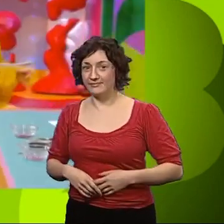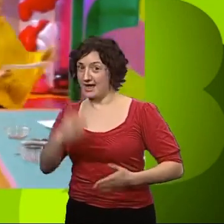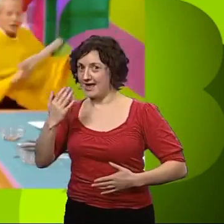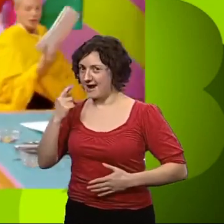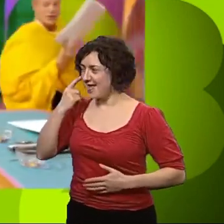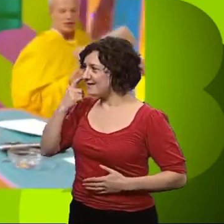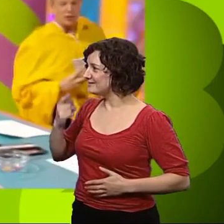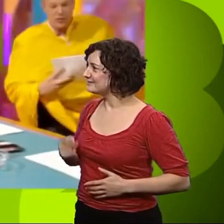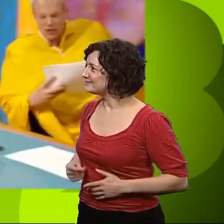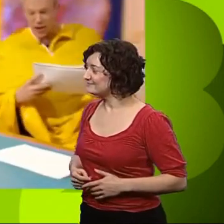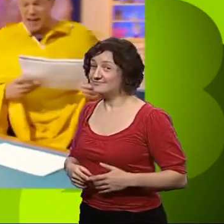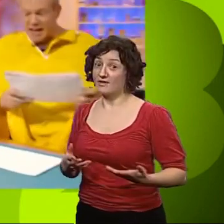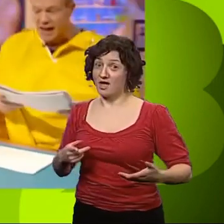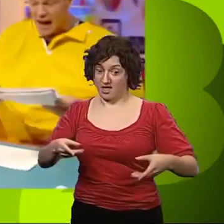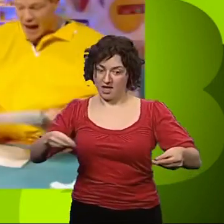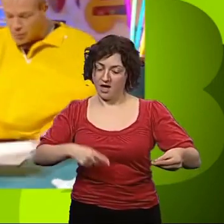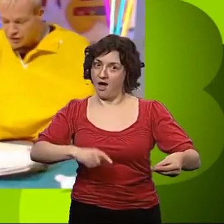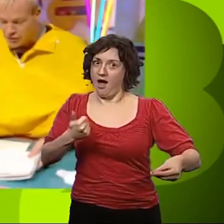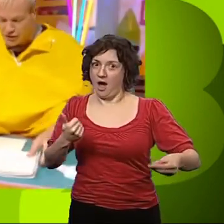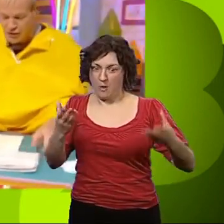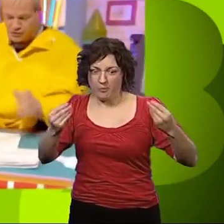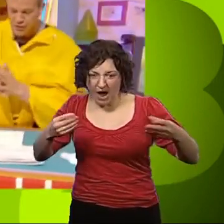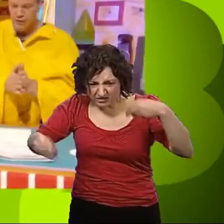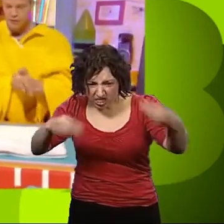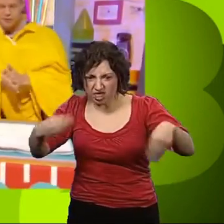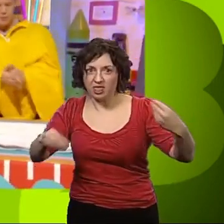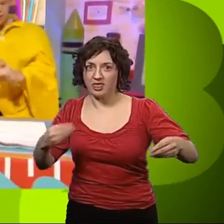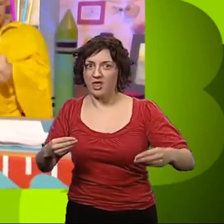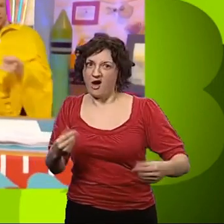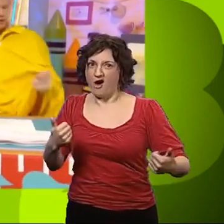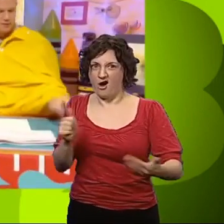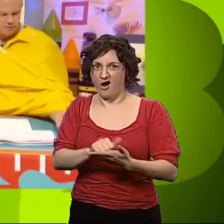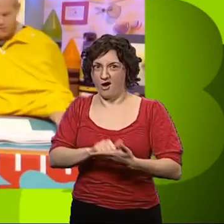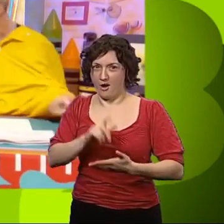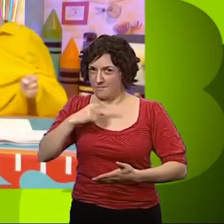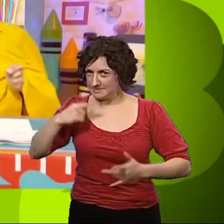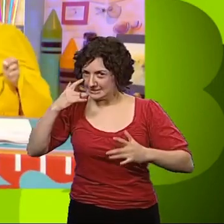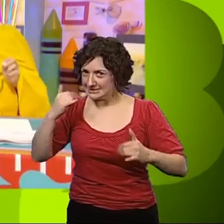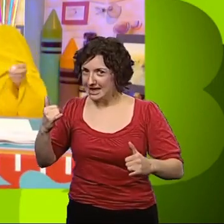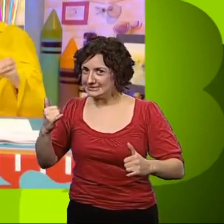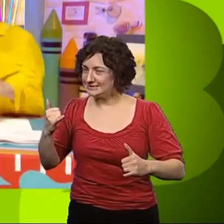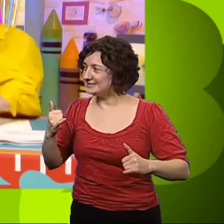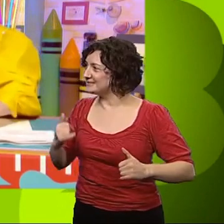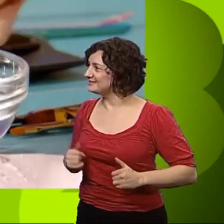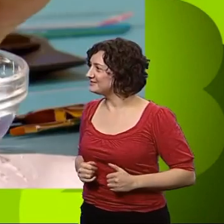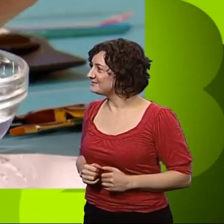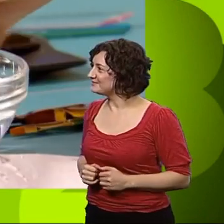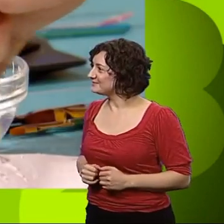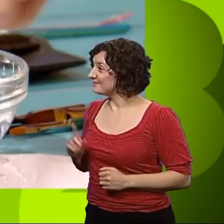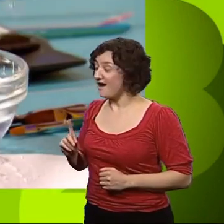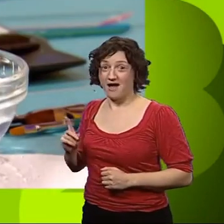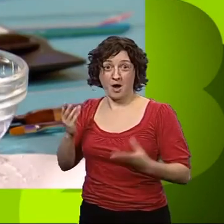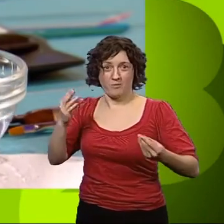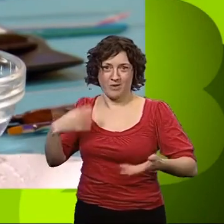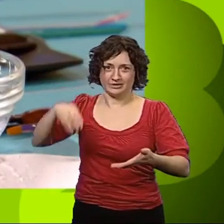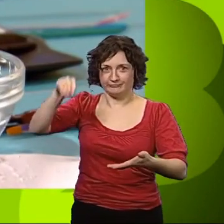It's just as well you got it soaked, because you're going to need it absolutely soaked. My next little experiment. First of all, you